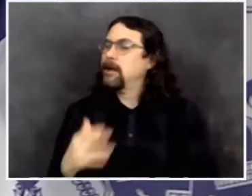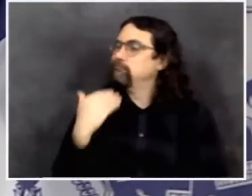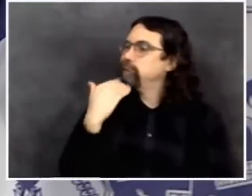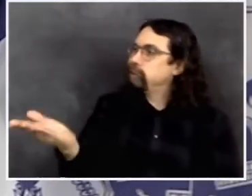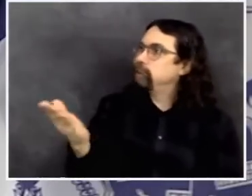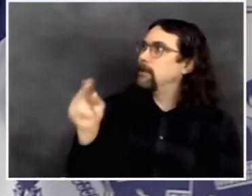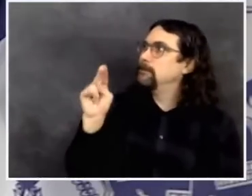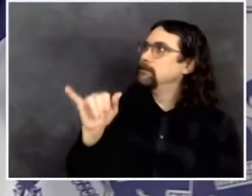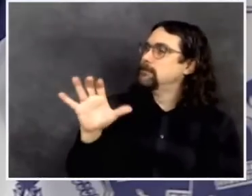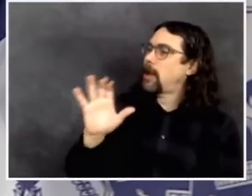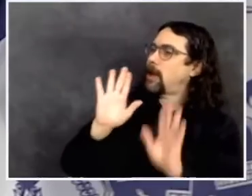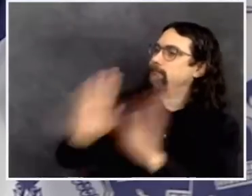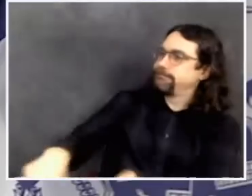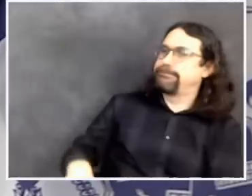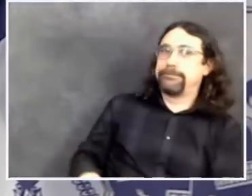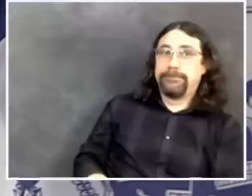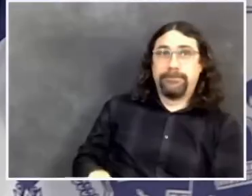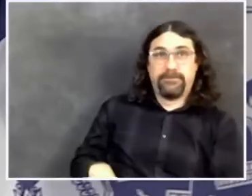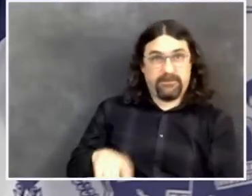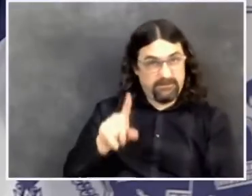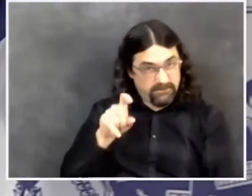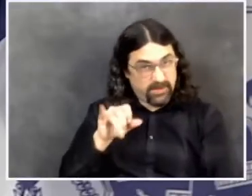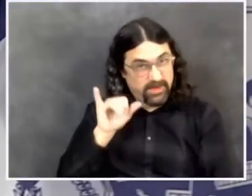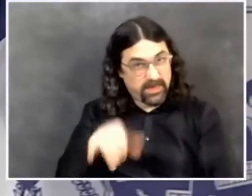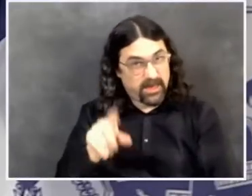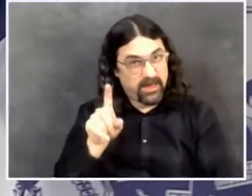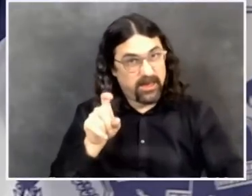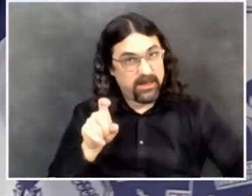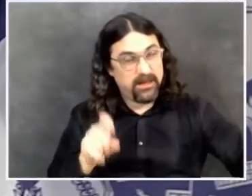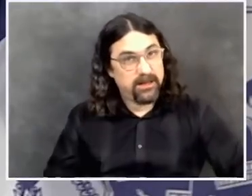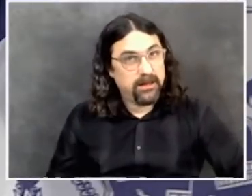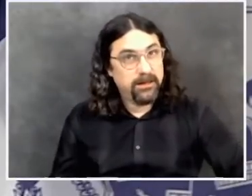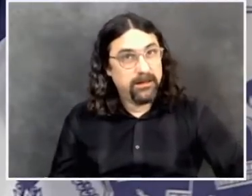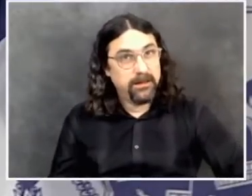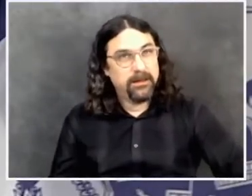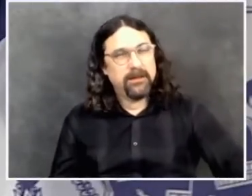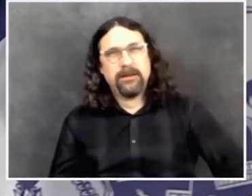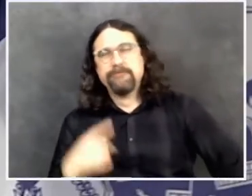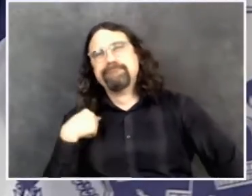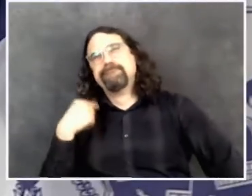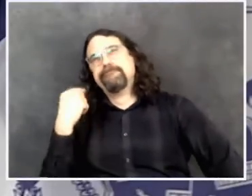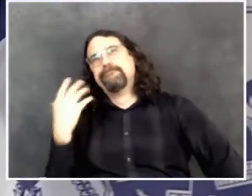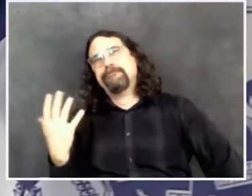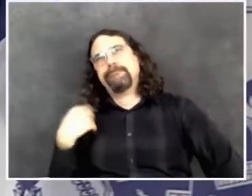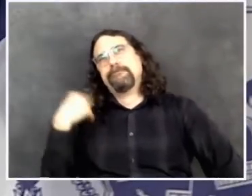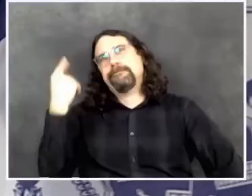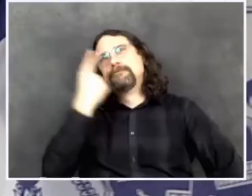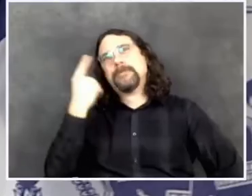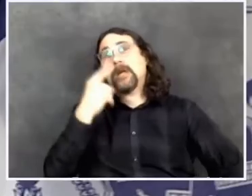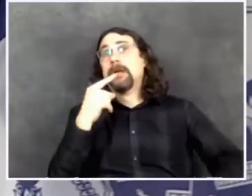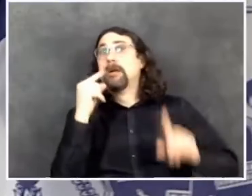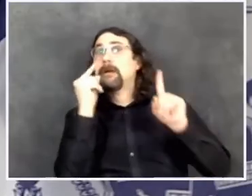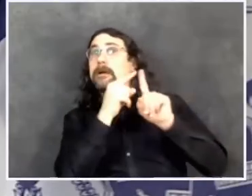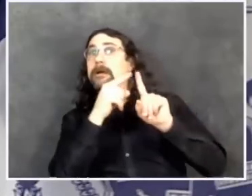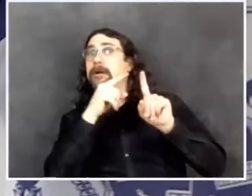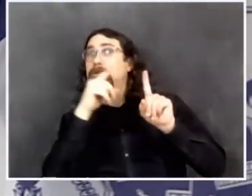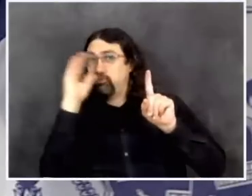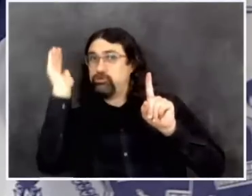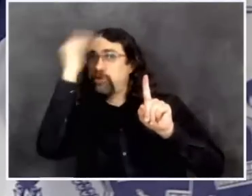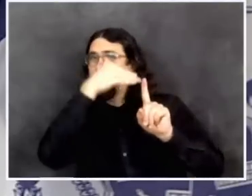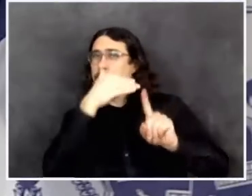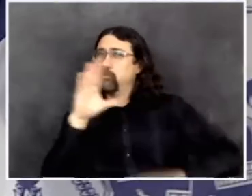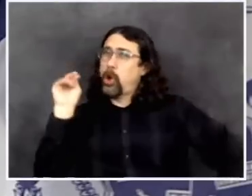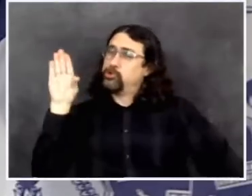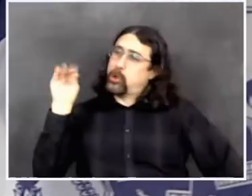somehow amazingly silent on the stimulus, he has been very quick to tweet these